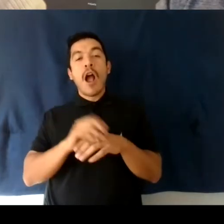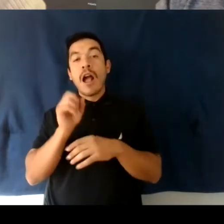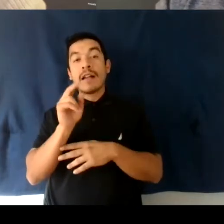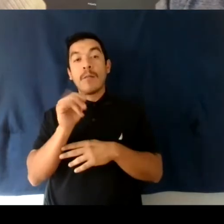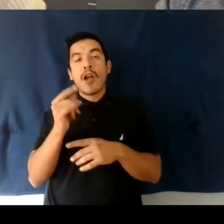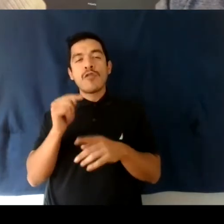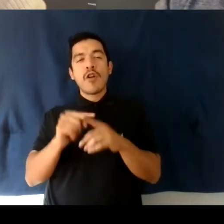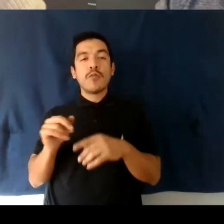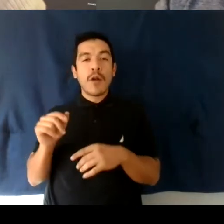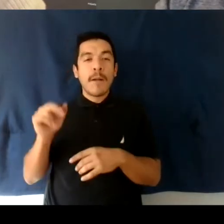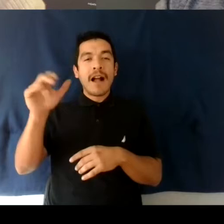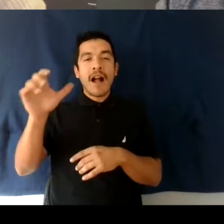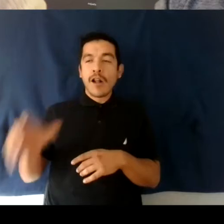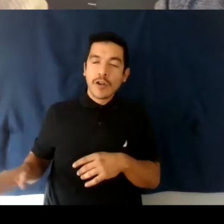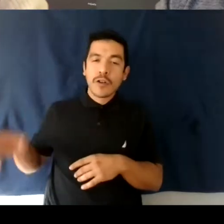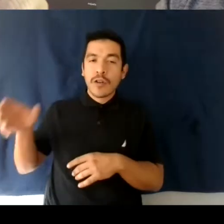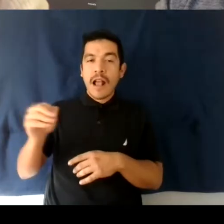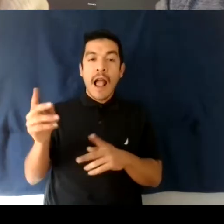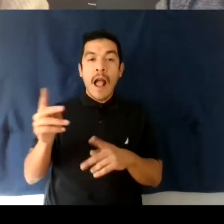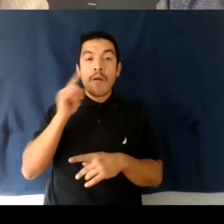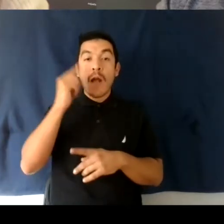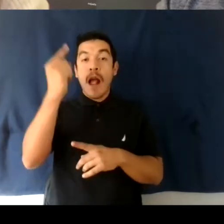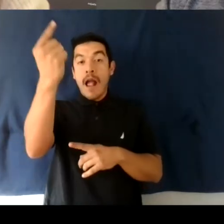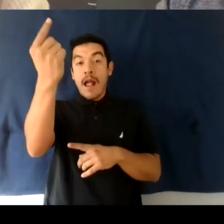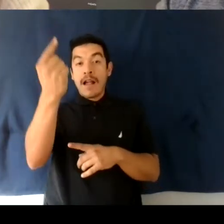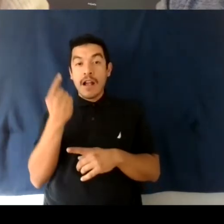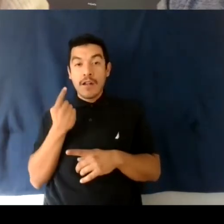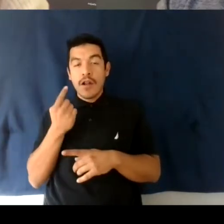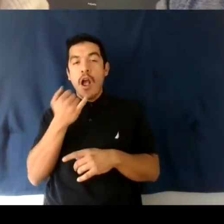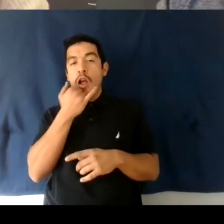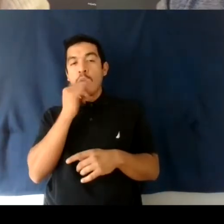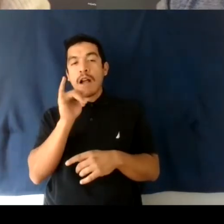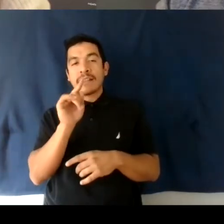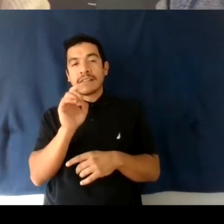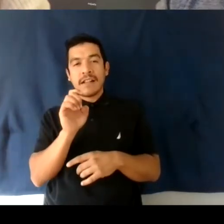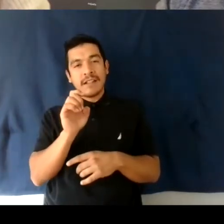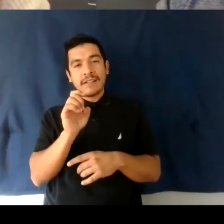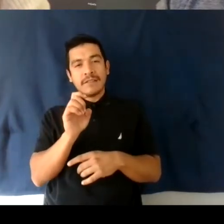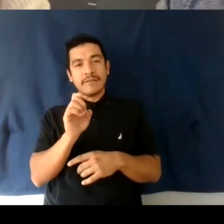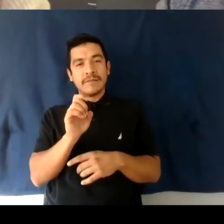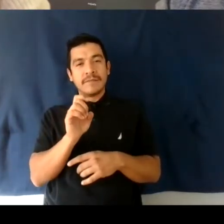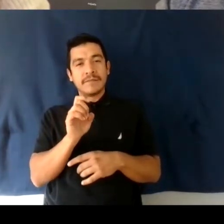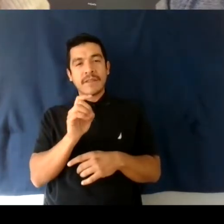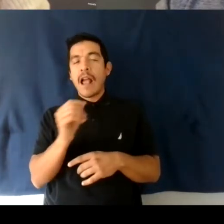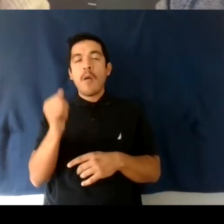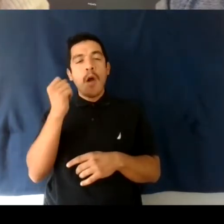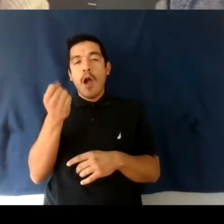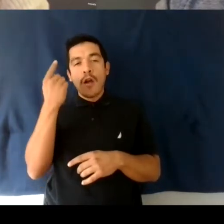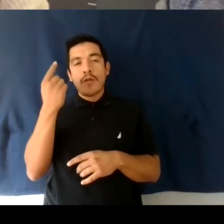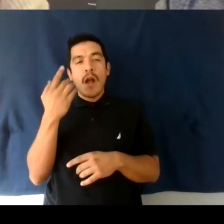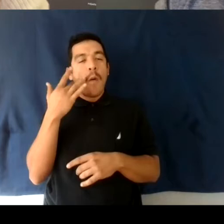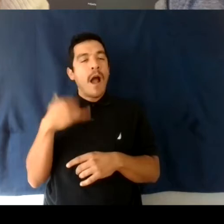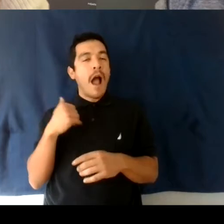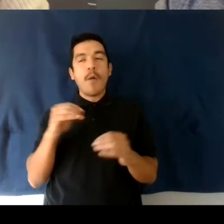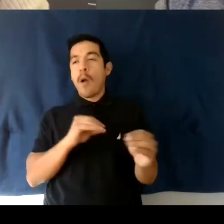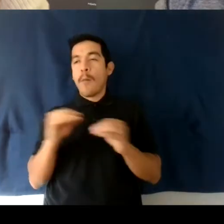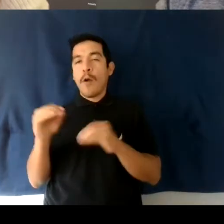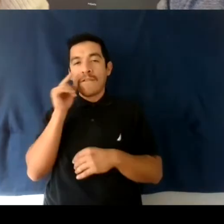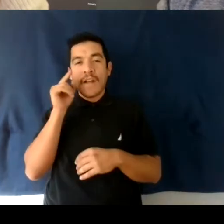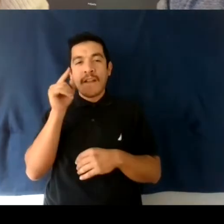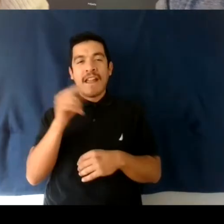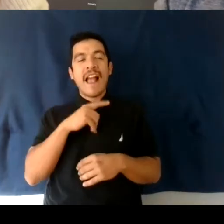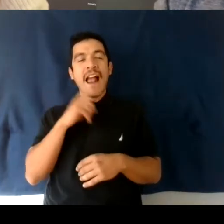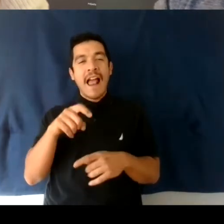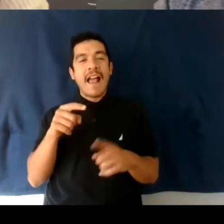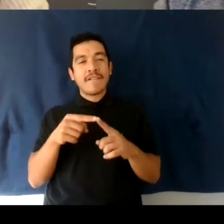trying to get up the stairs, holding onto the railing, and people would be coming down the wrong side and like wouldn't understand why I wasn't moving for them. And I would have